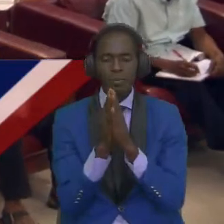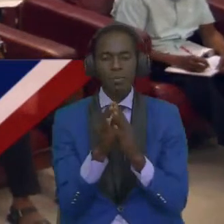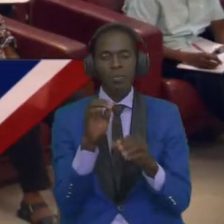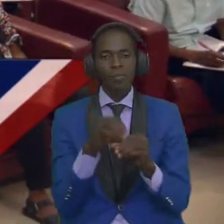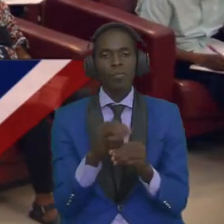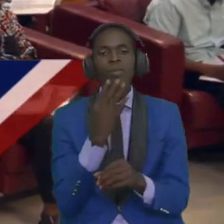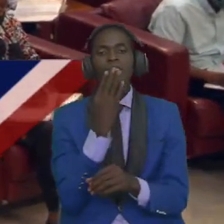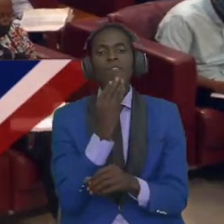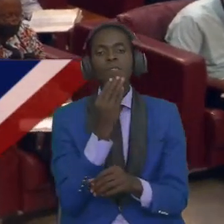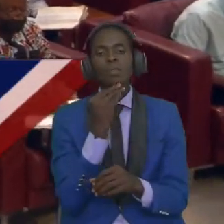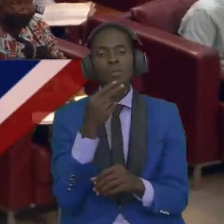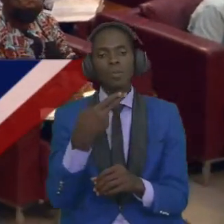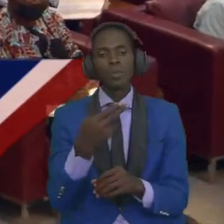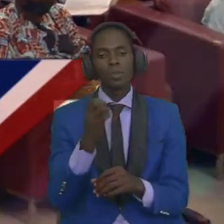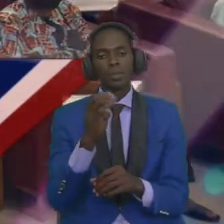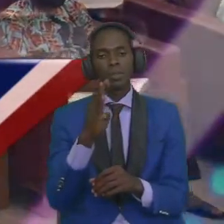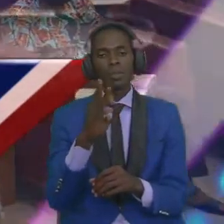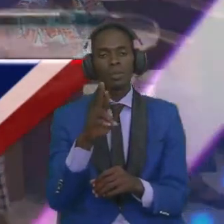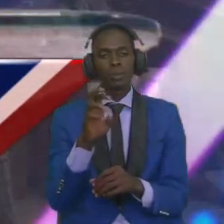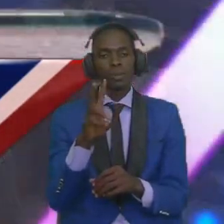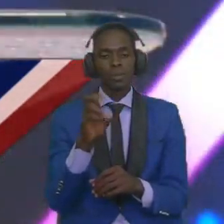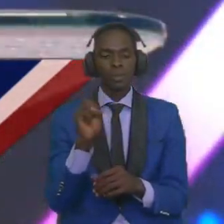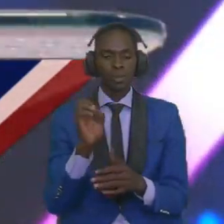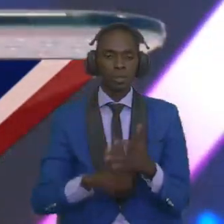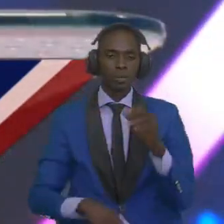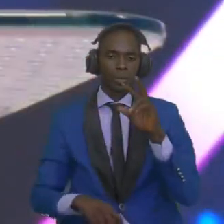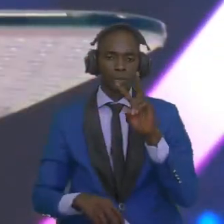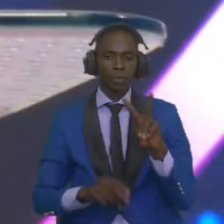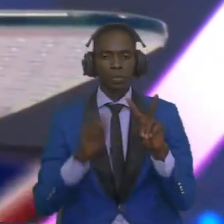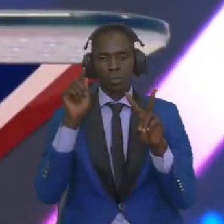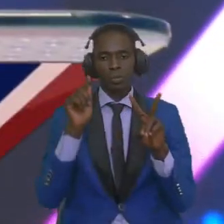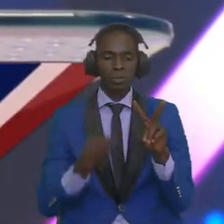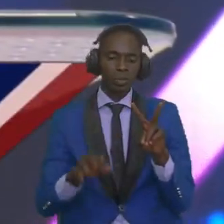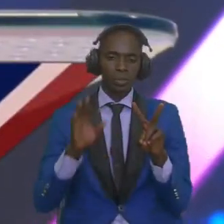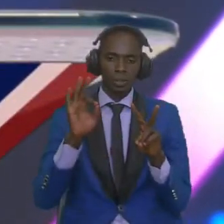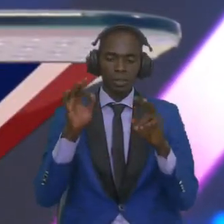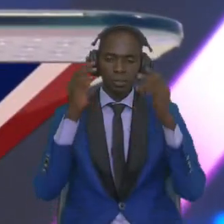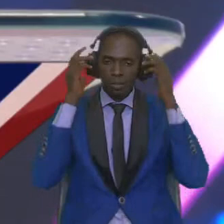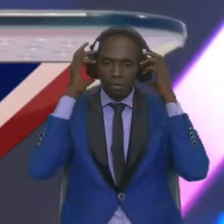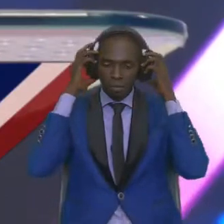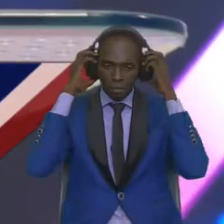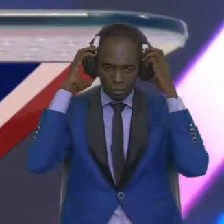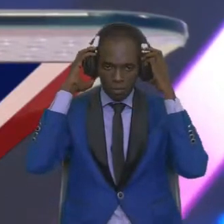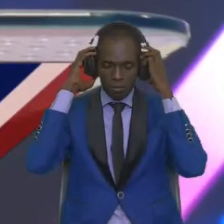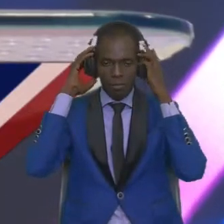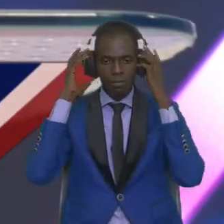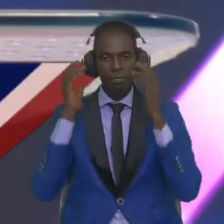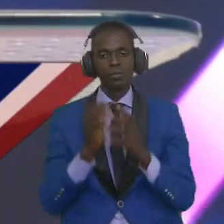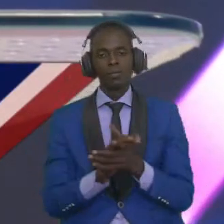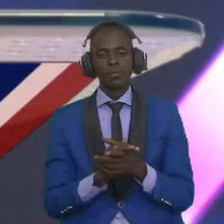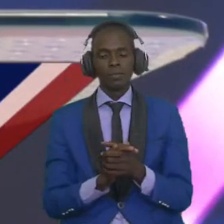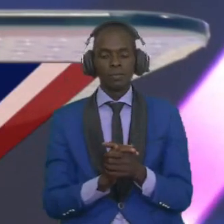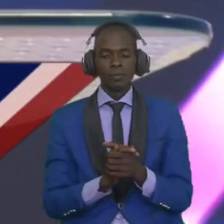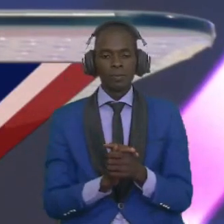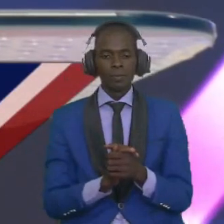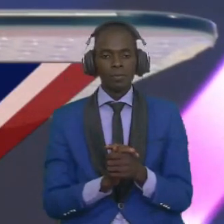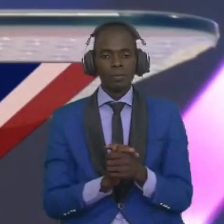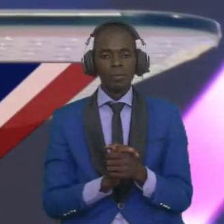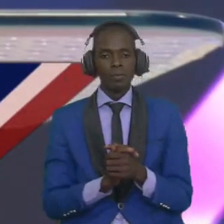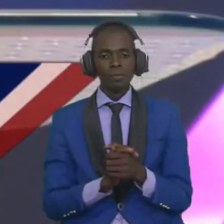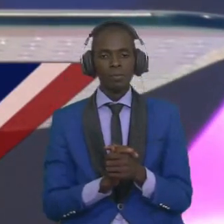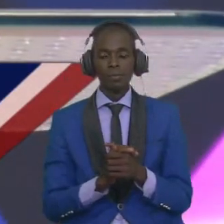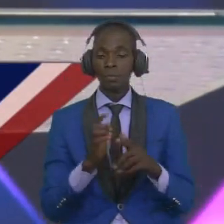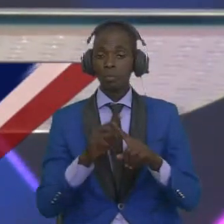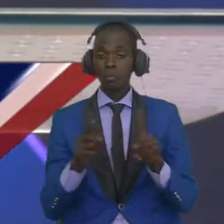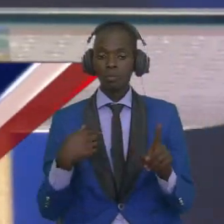Hebrews chapter 2, I'm reading from verse 9. Hebrews chapter 2, verse 9.